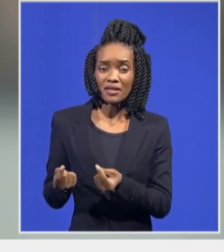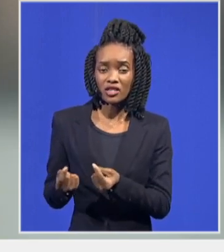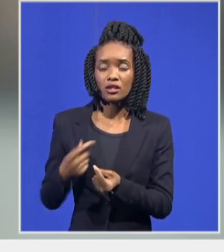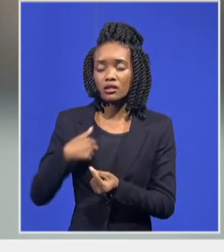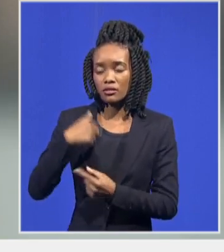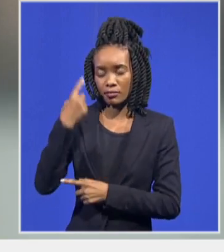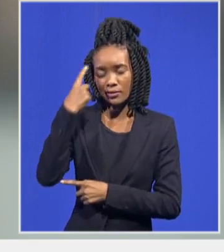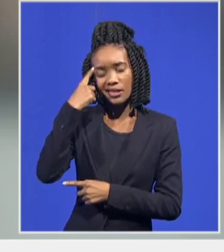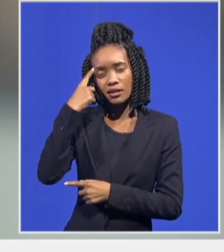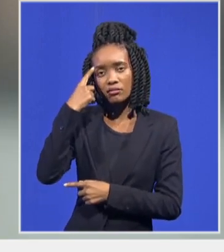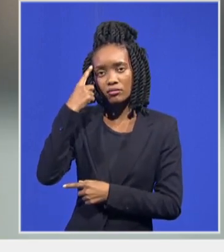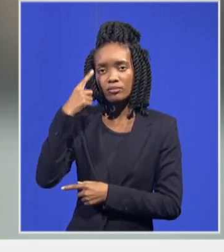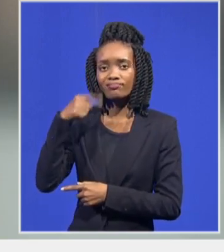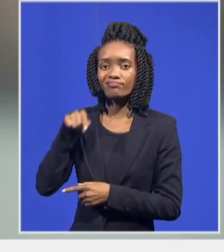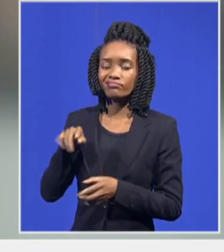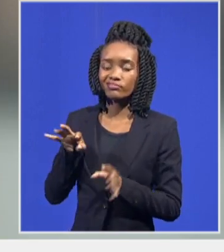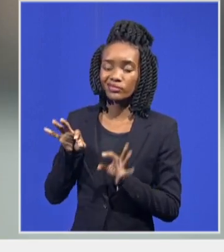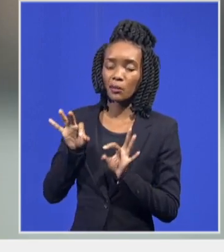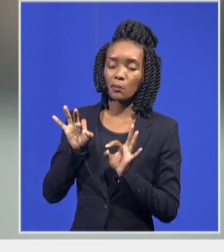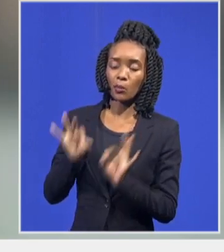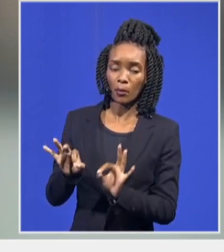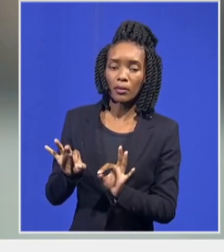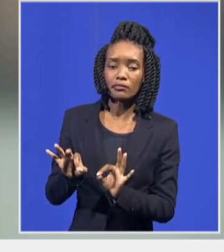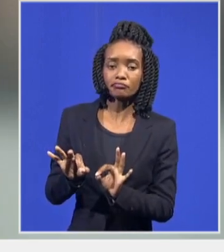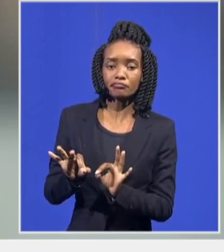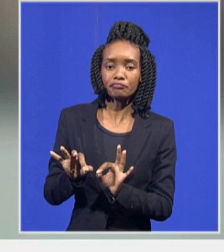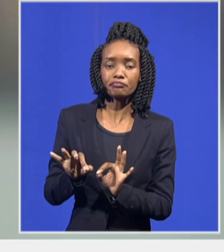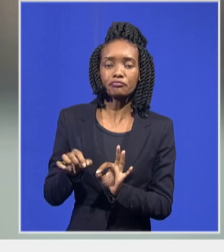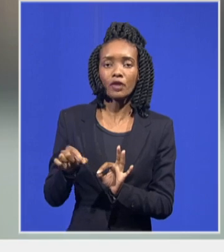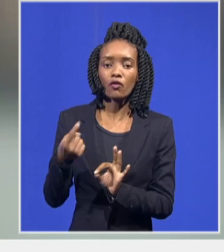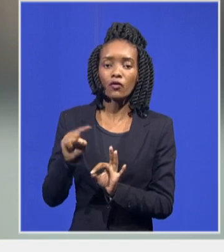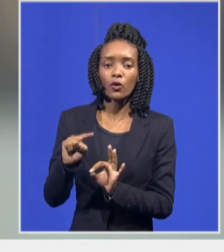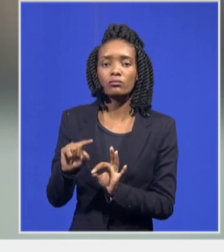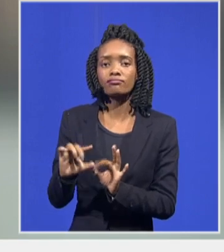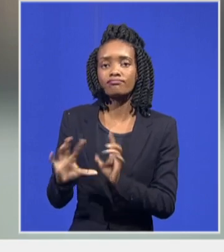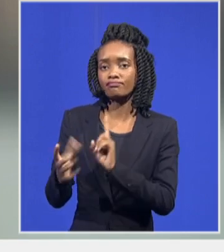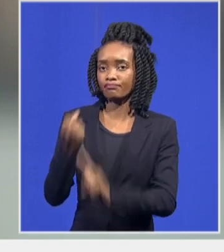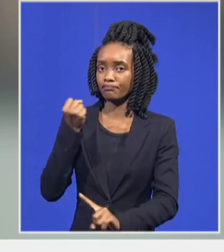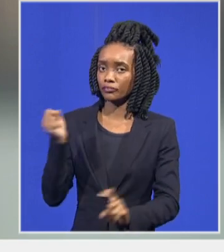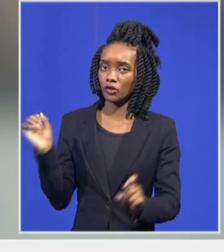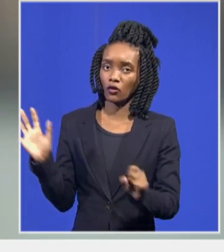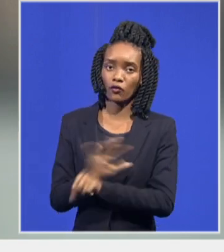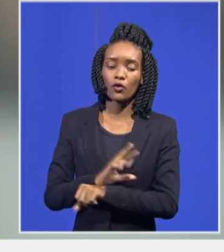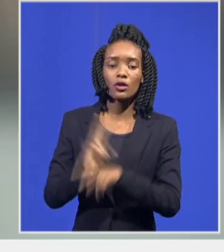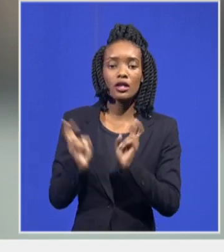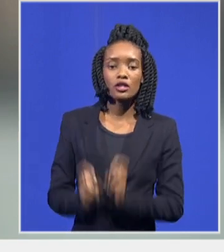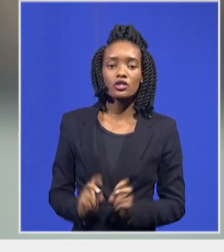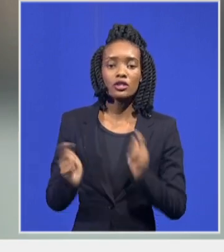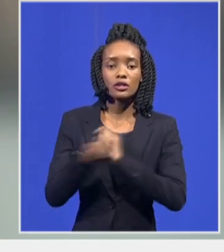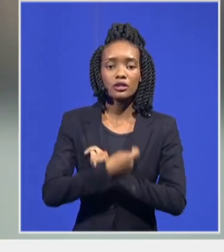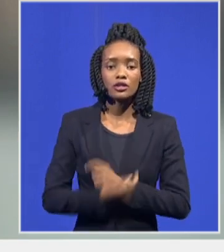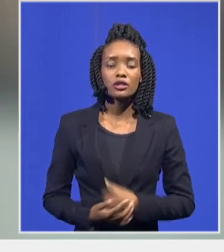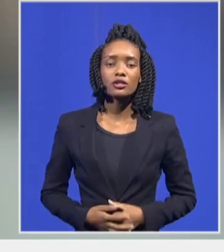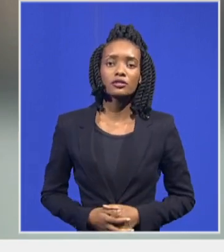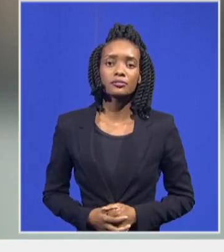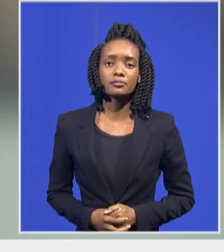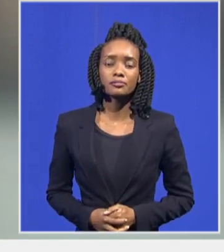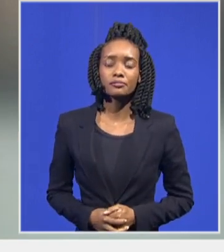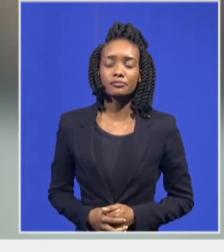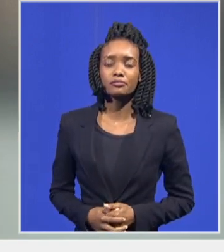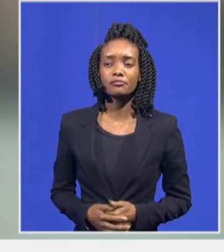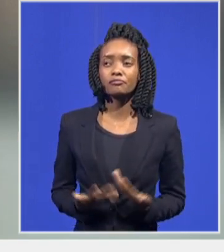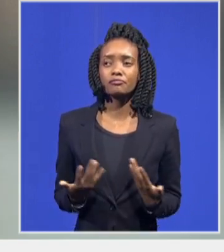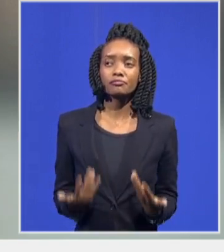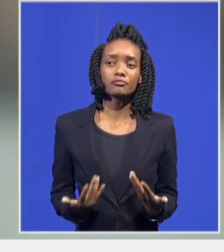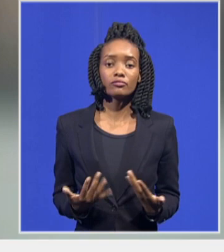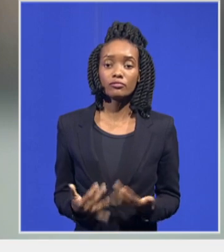what you properly require to achieve the full energy transition. Then, moving